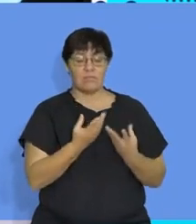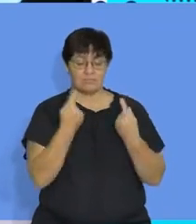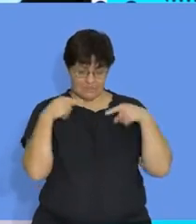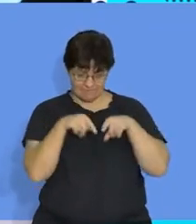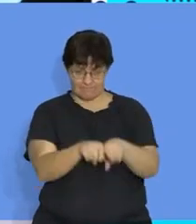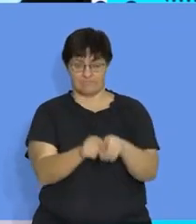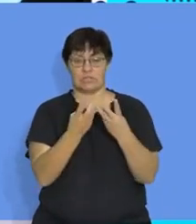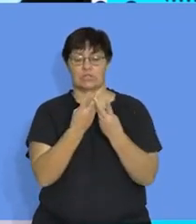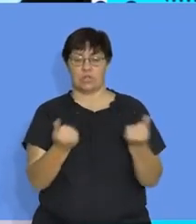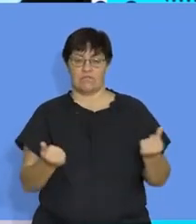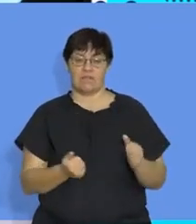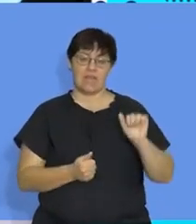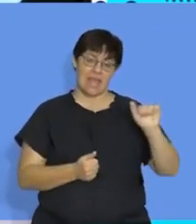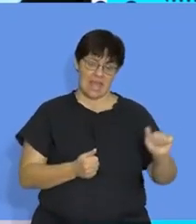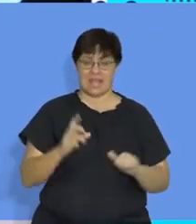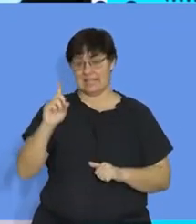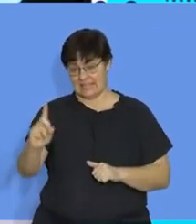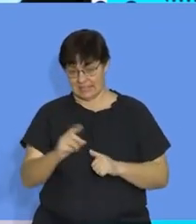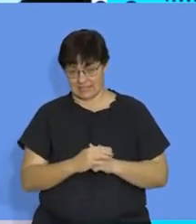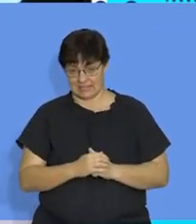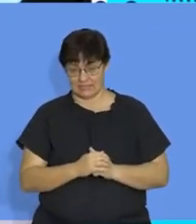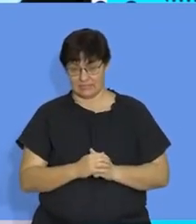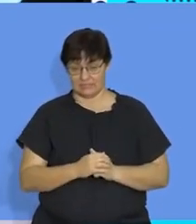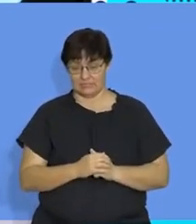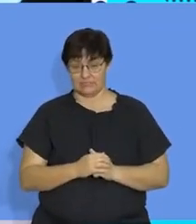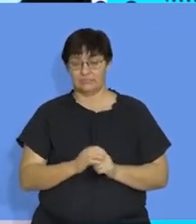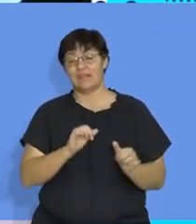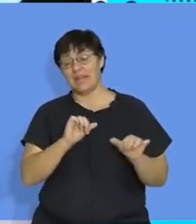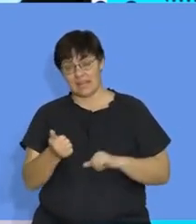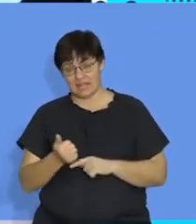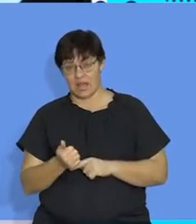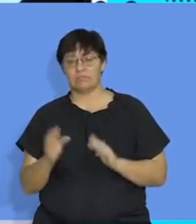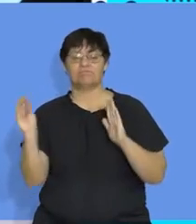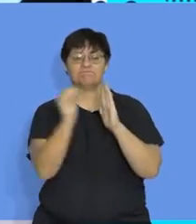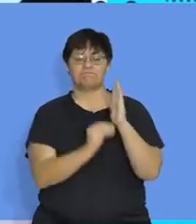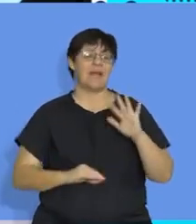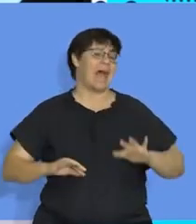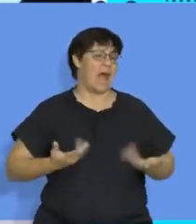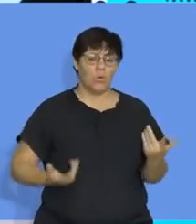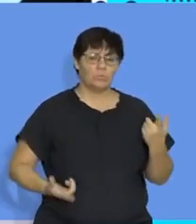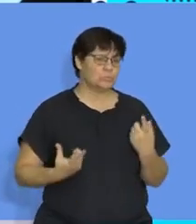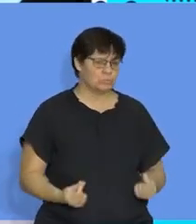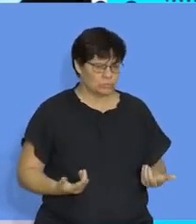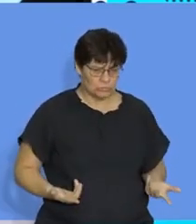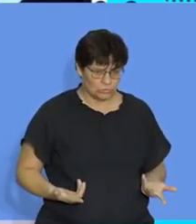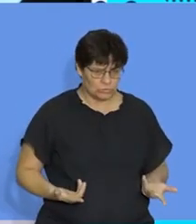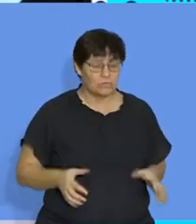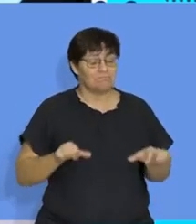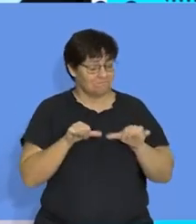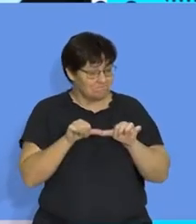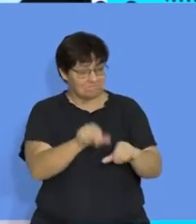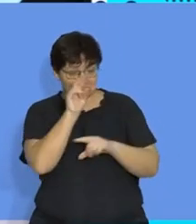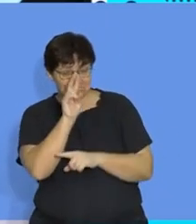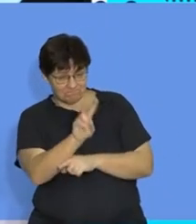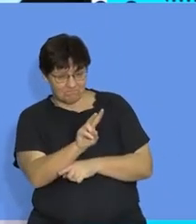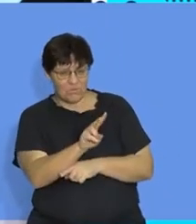solve simultaneously for A and D. On the next slide, I'm going to write down how I can do this. So please stay